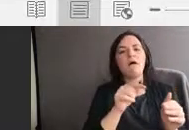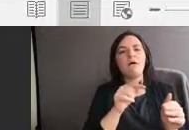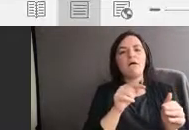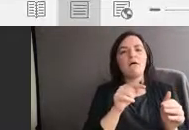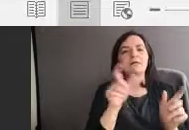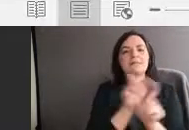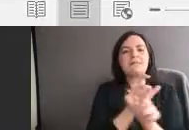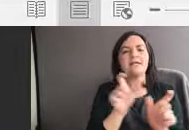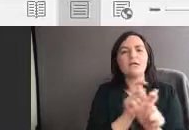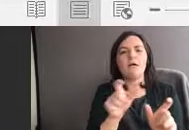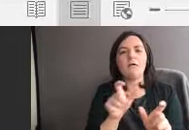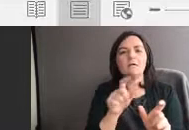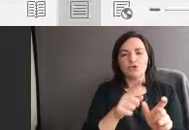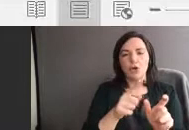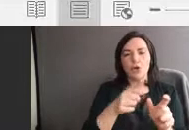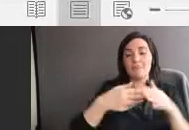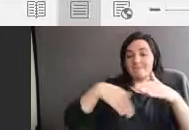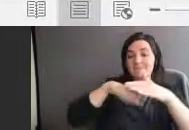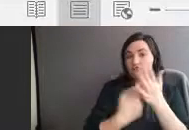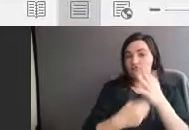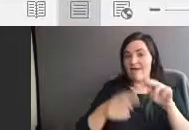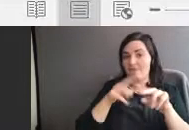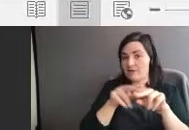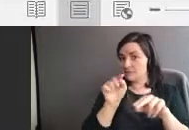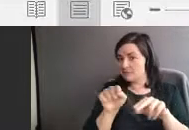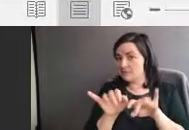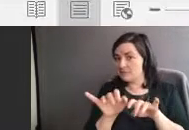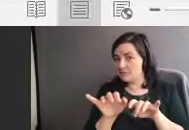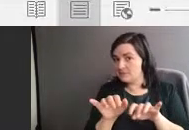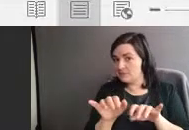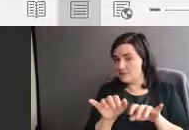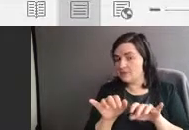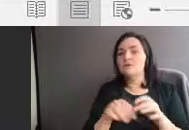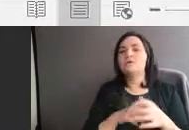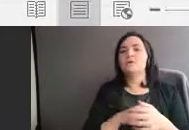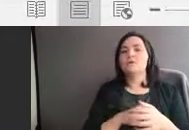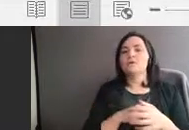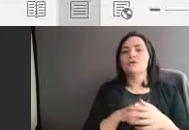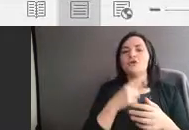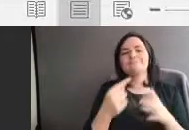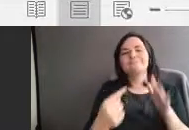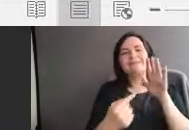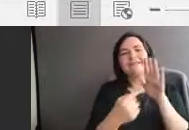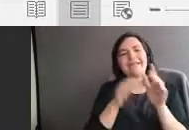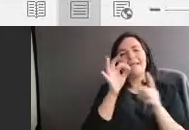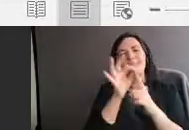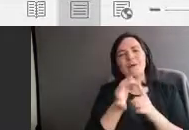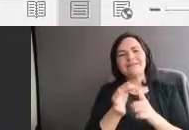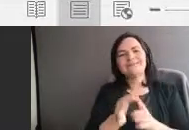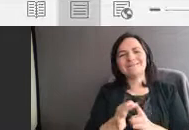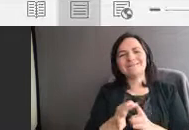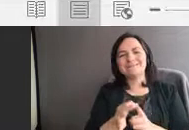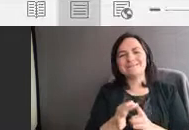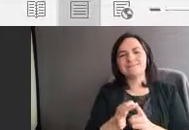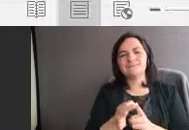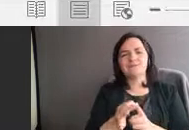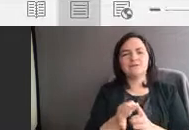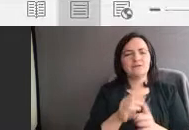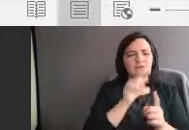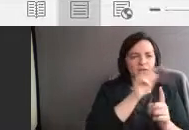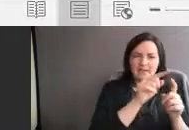the full reference there, and you'll put the kind of key points that you're taking from these